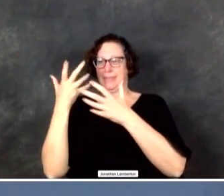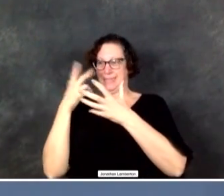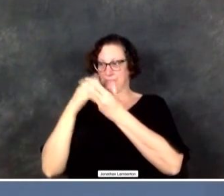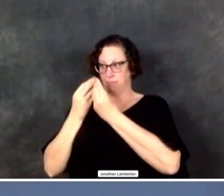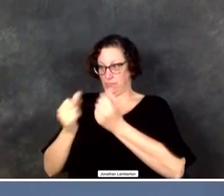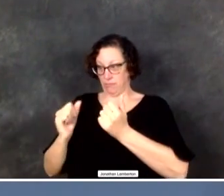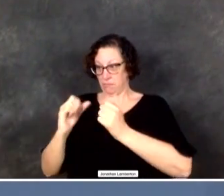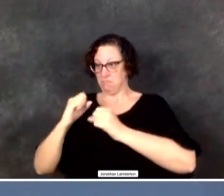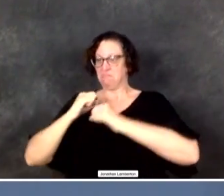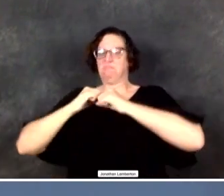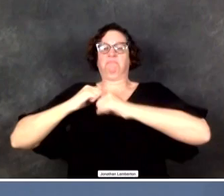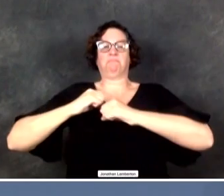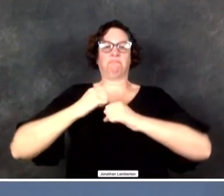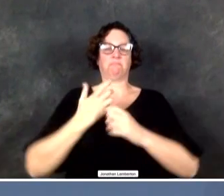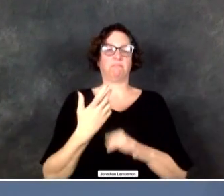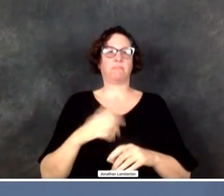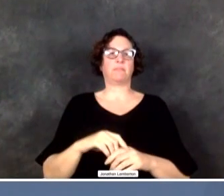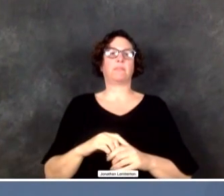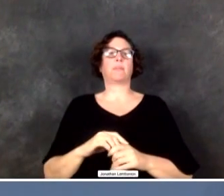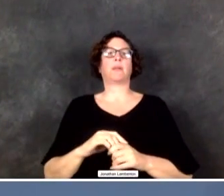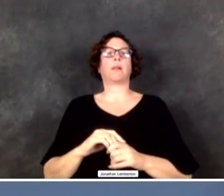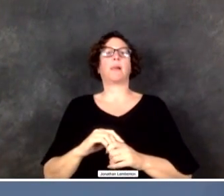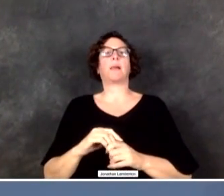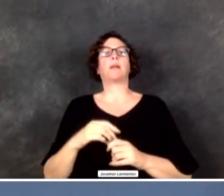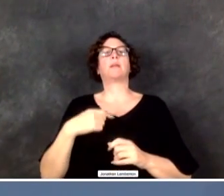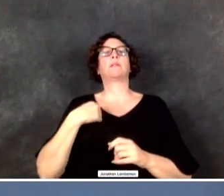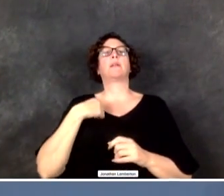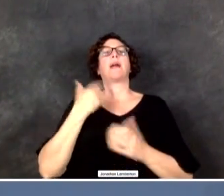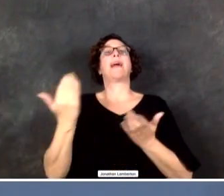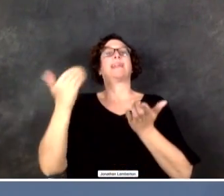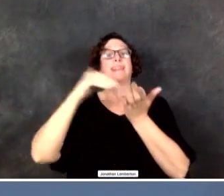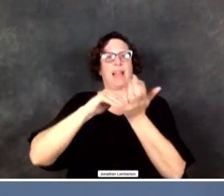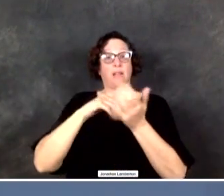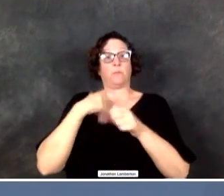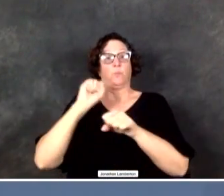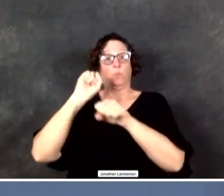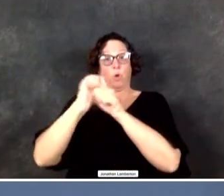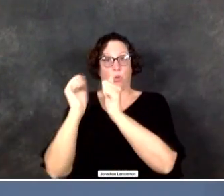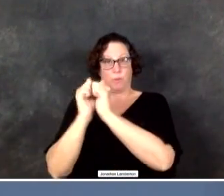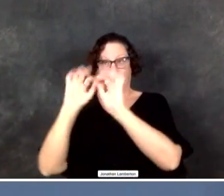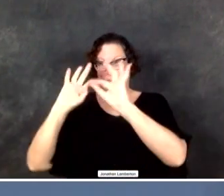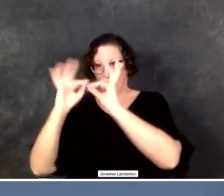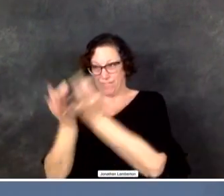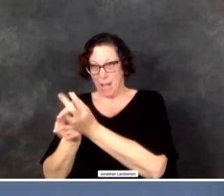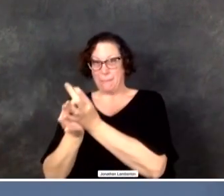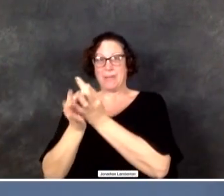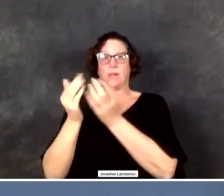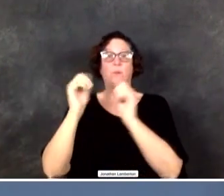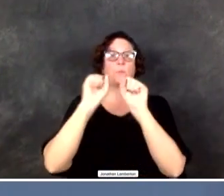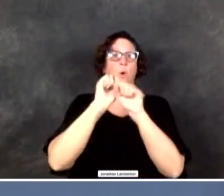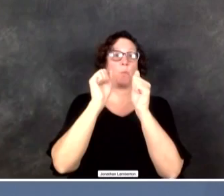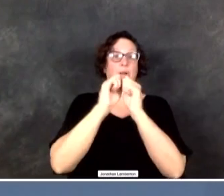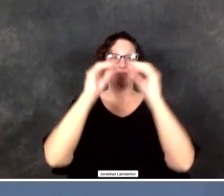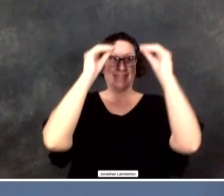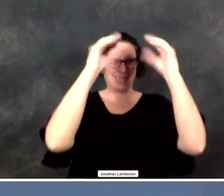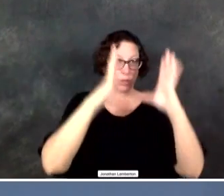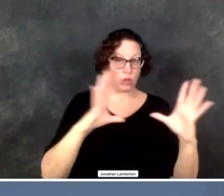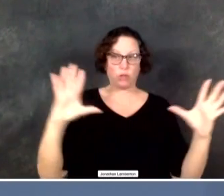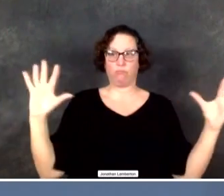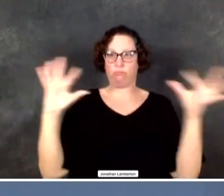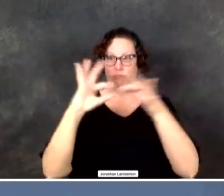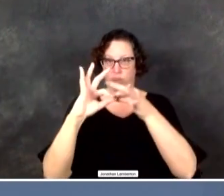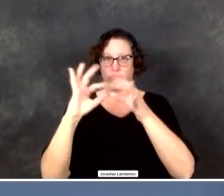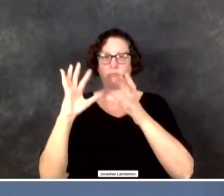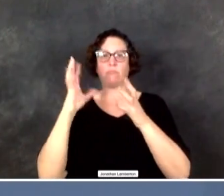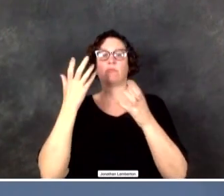services, we are working with families and with their teachers to make sure that those services are being provided. The good news is